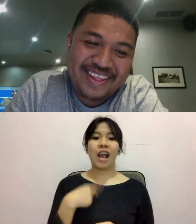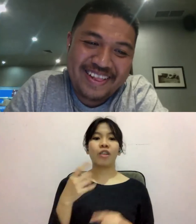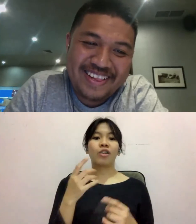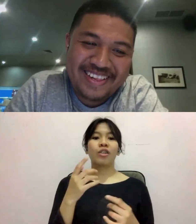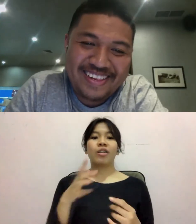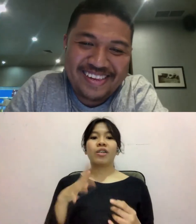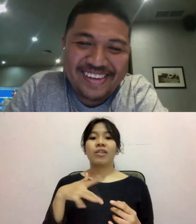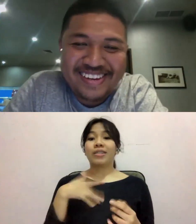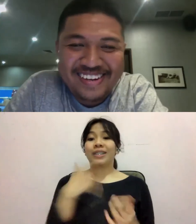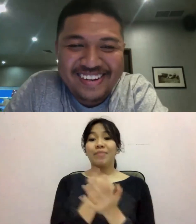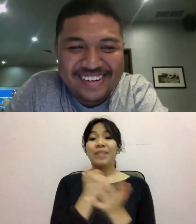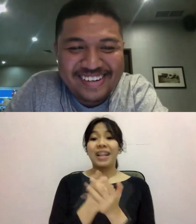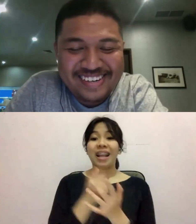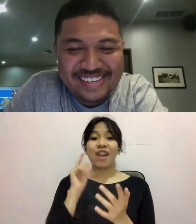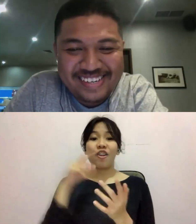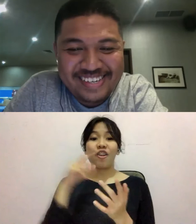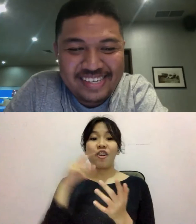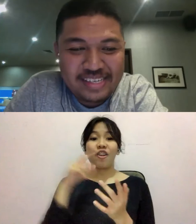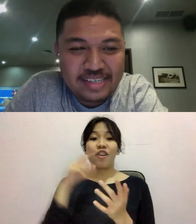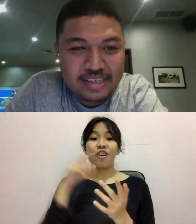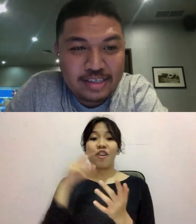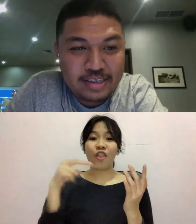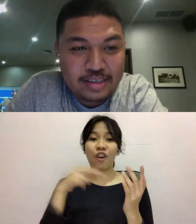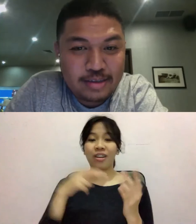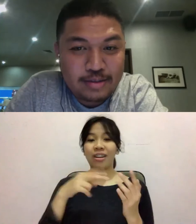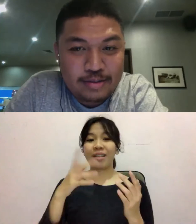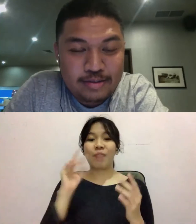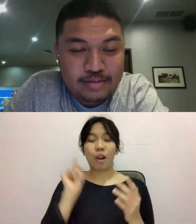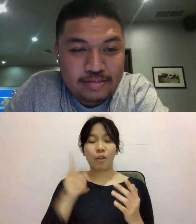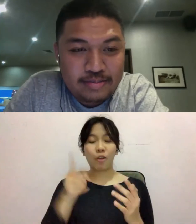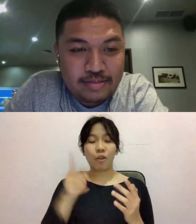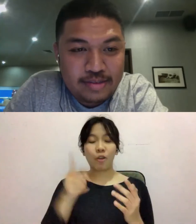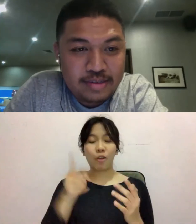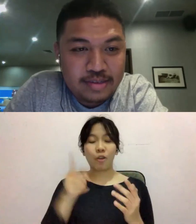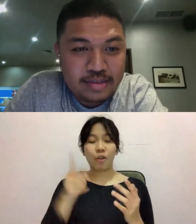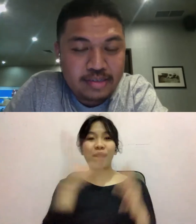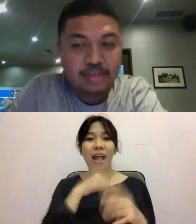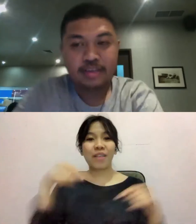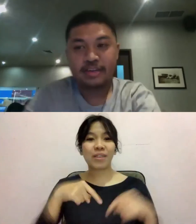link. So correct me if